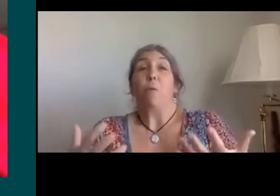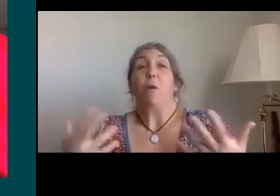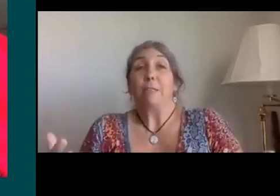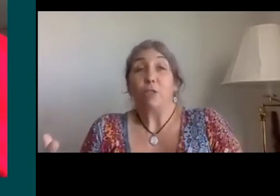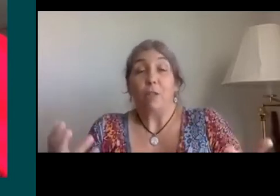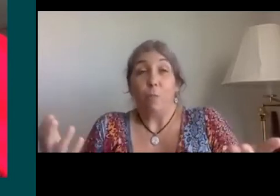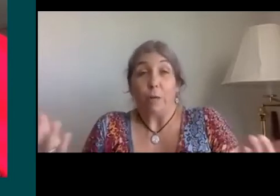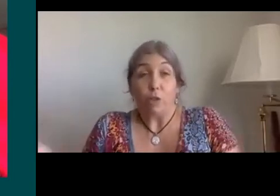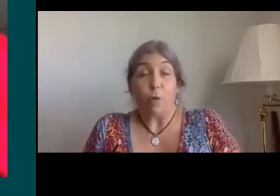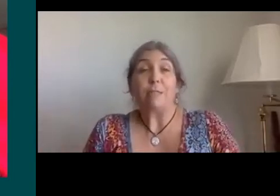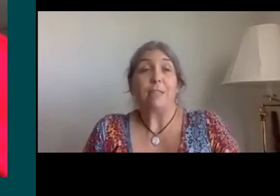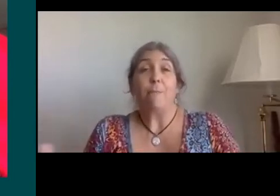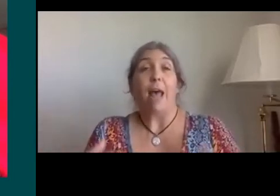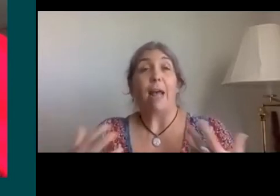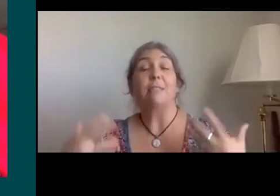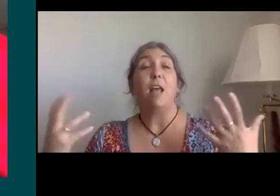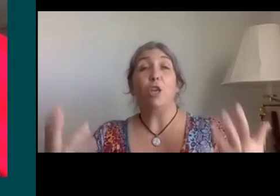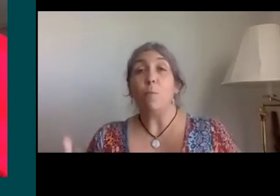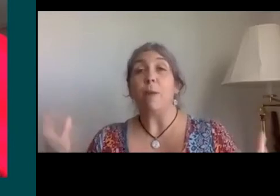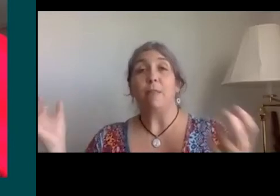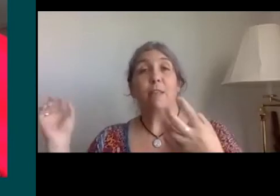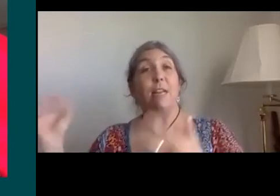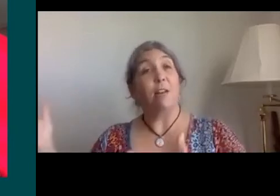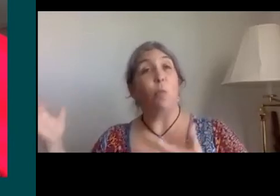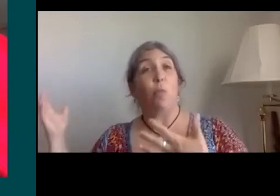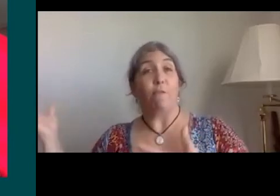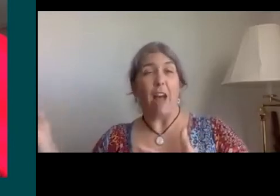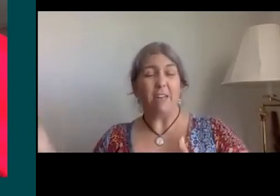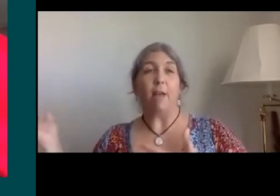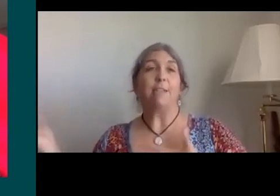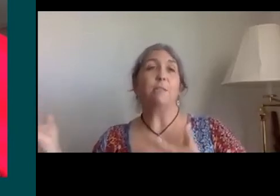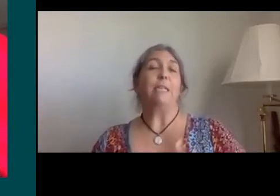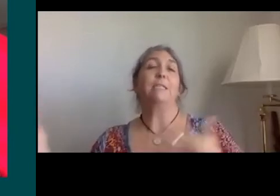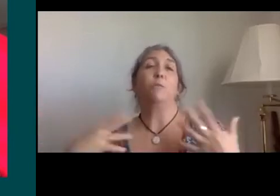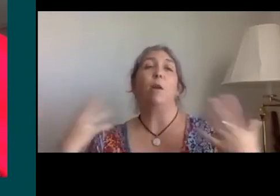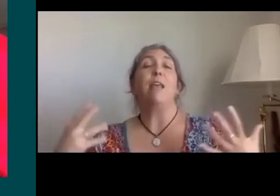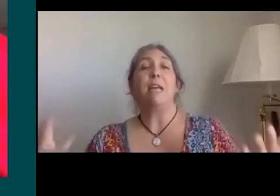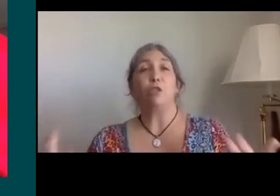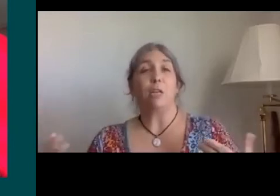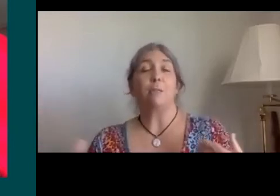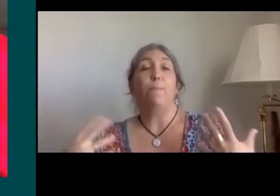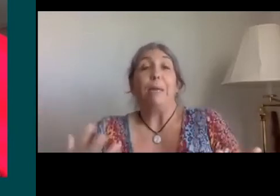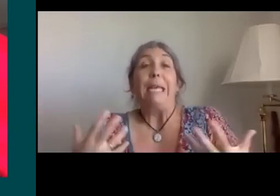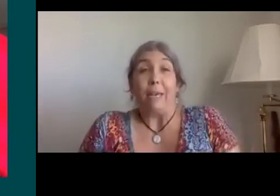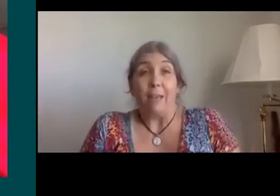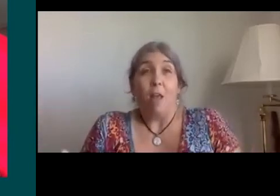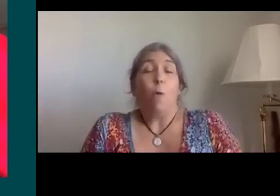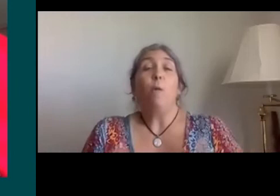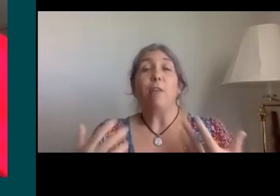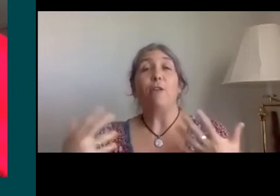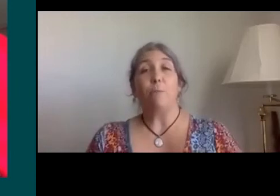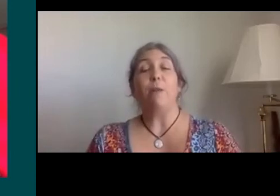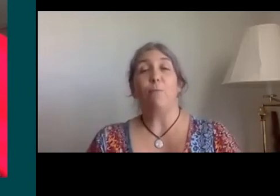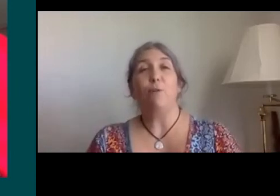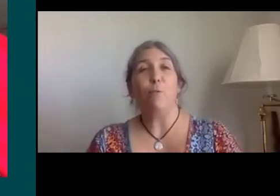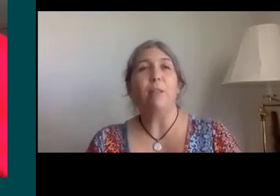they were instructing them as human. They didn't find a lot of spaces where they could just be with